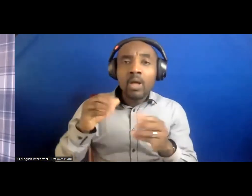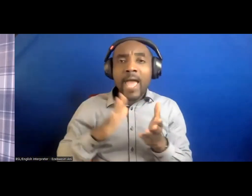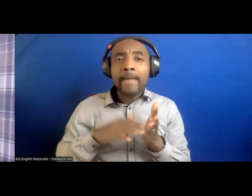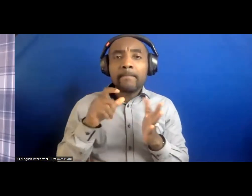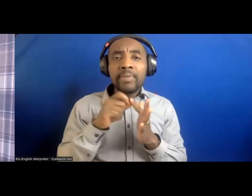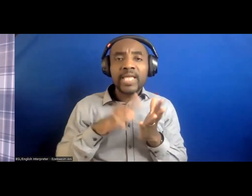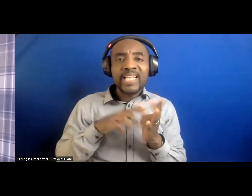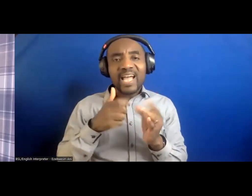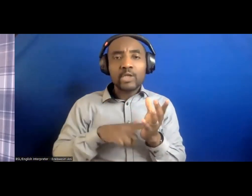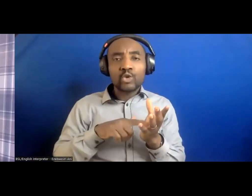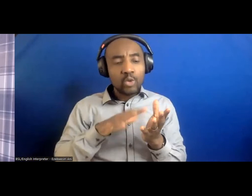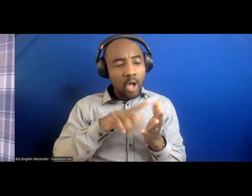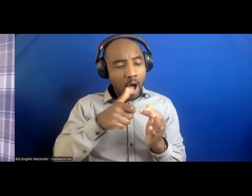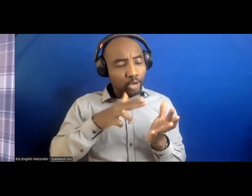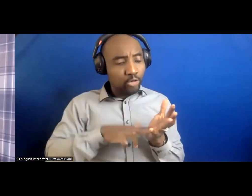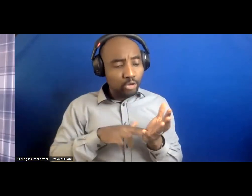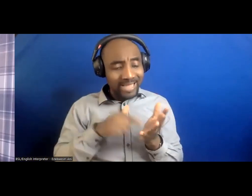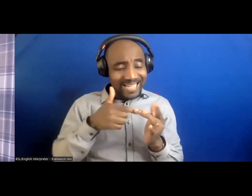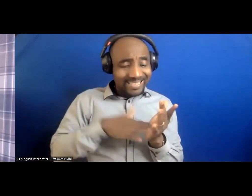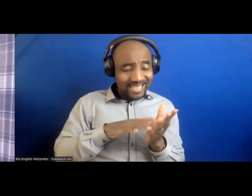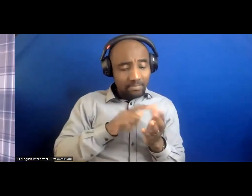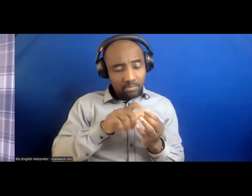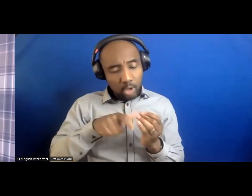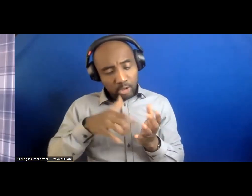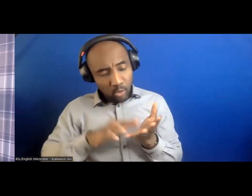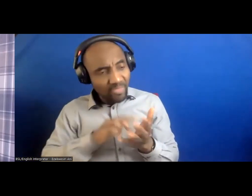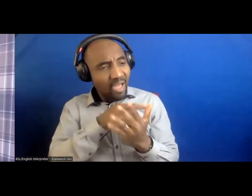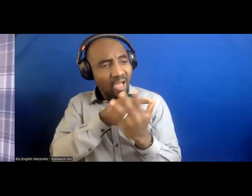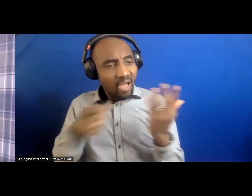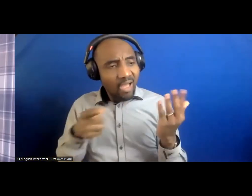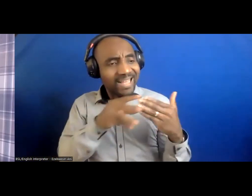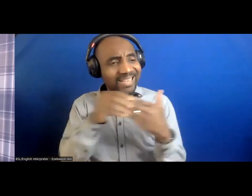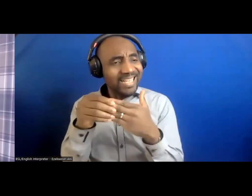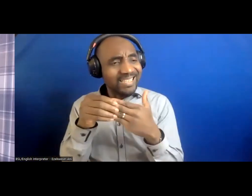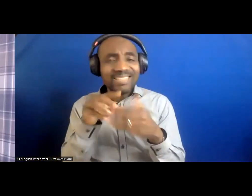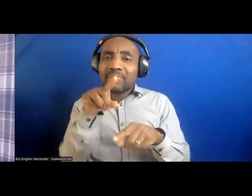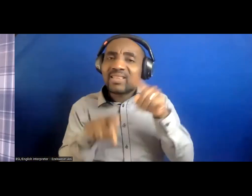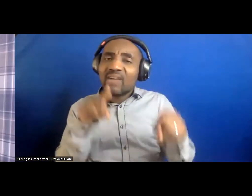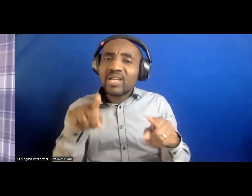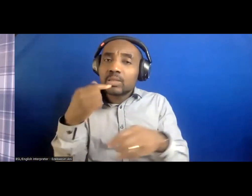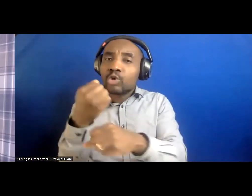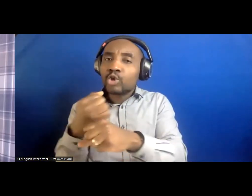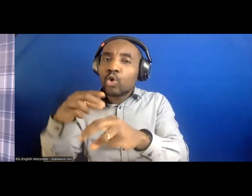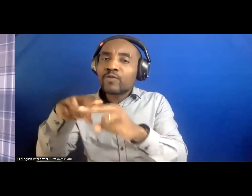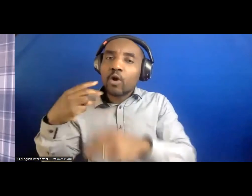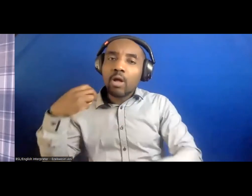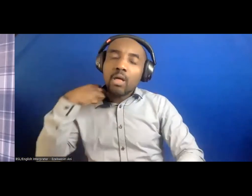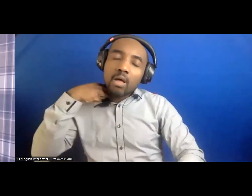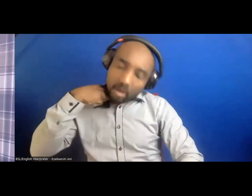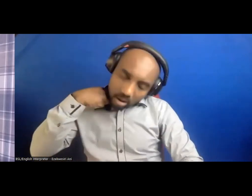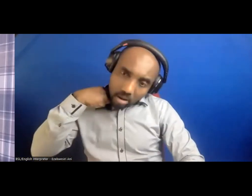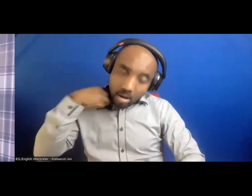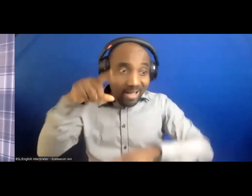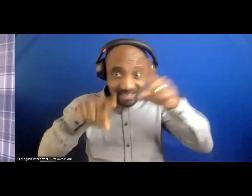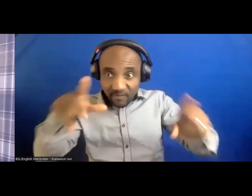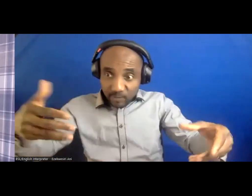Tim Hollingsworth, Aaron Kang, and other leaders, for when we get diversity, as we saw with George Floyd, we get movement. The Youth Charter